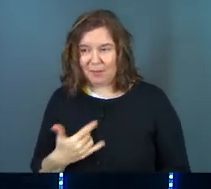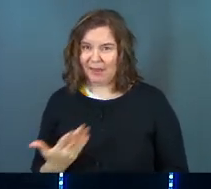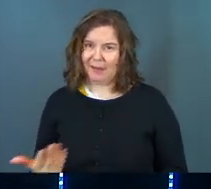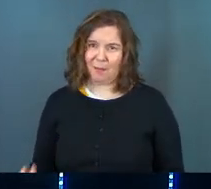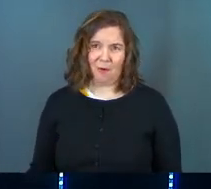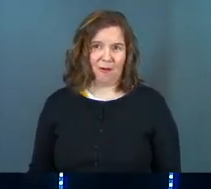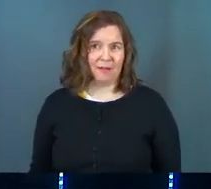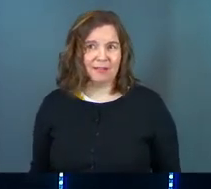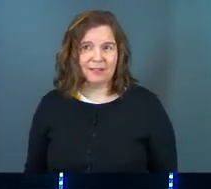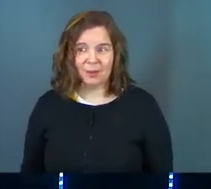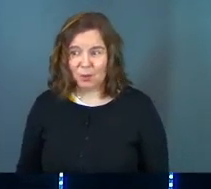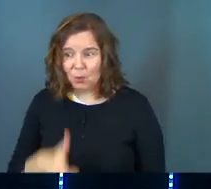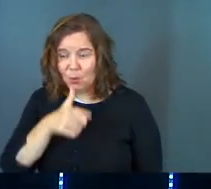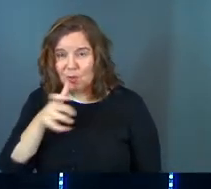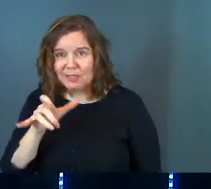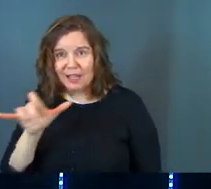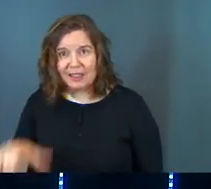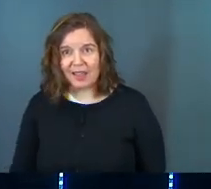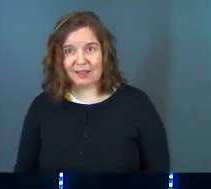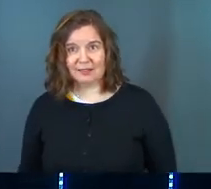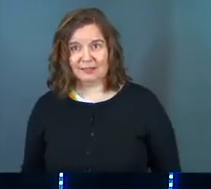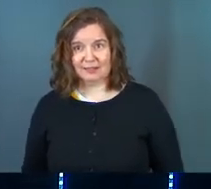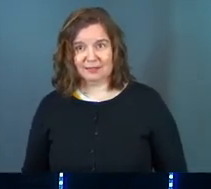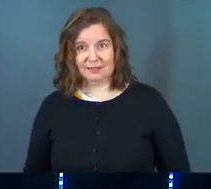mean, come on. Who does that?